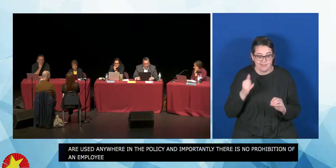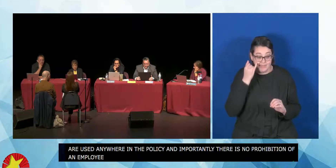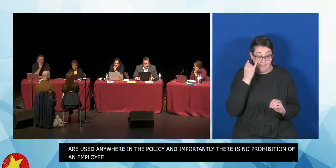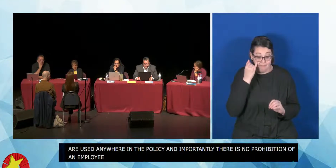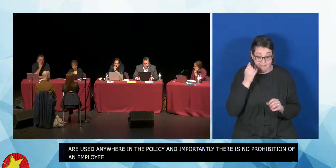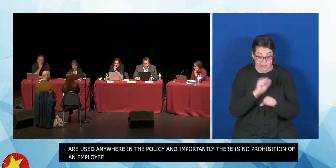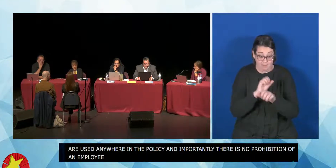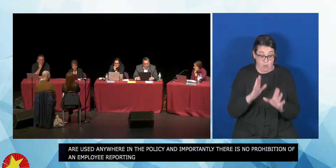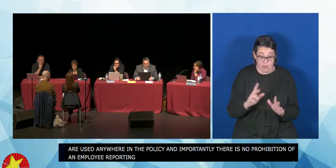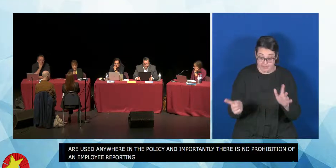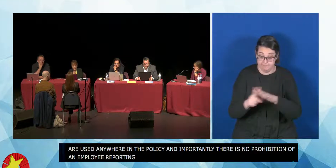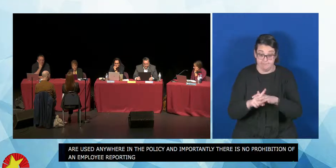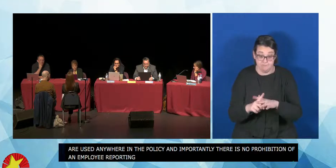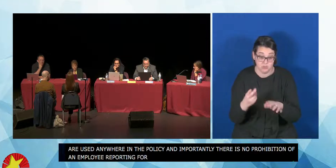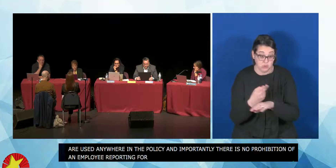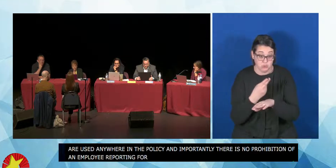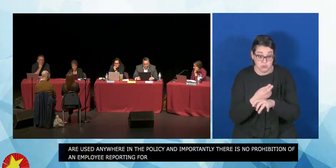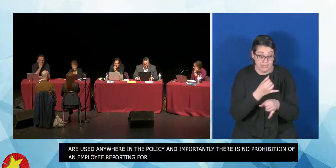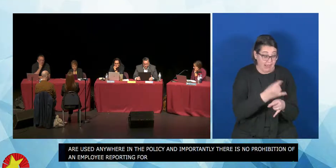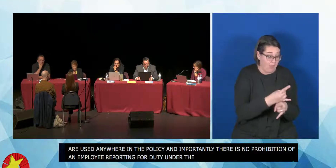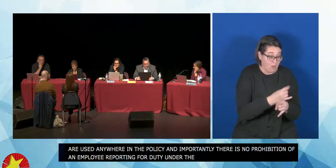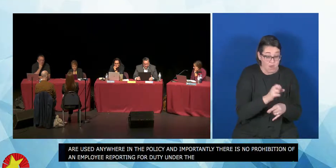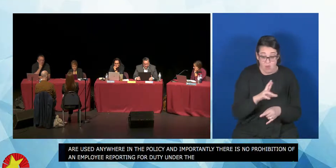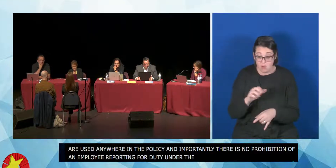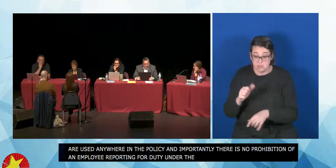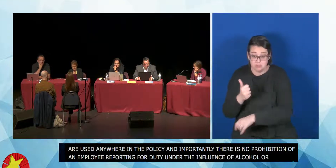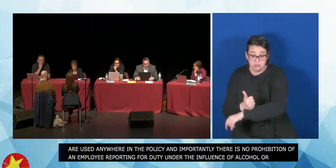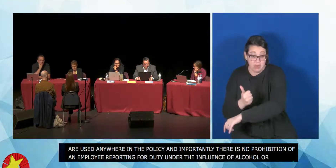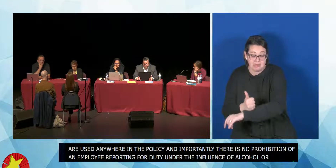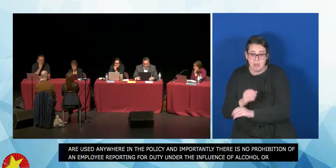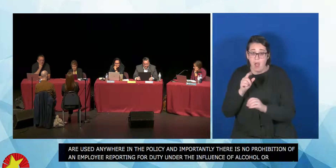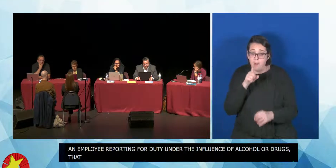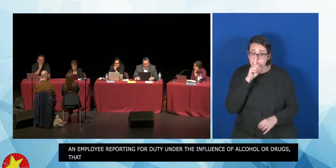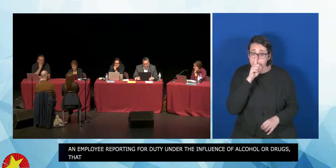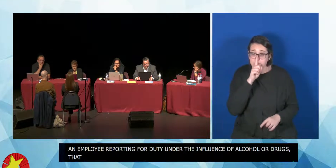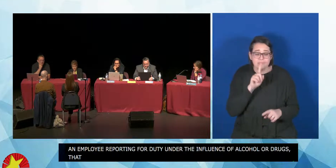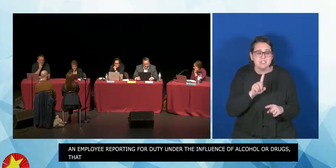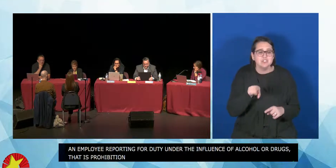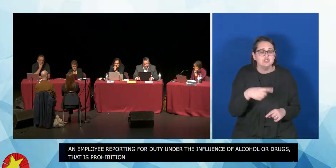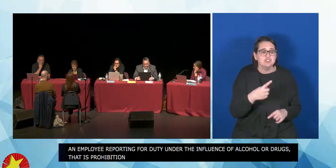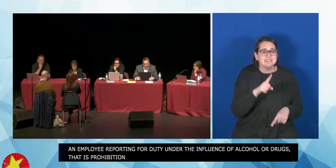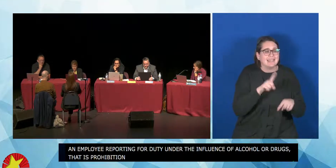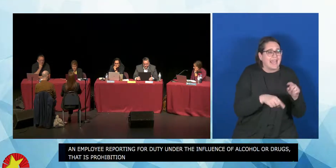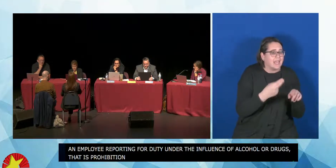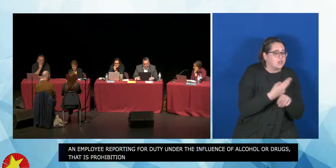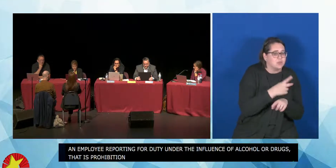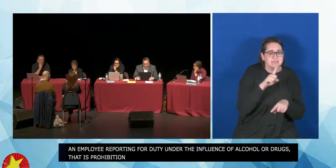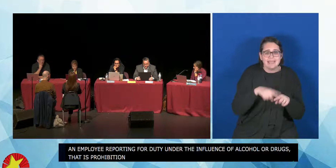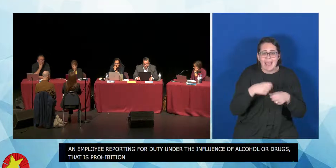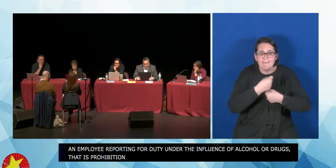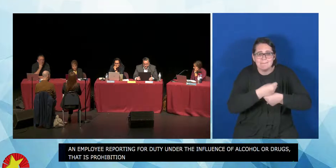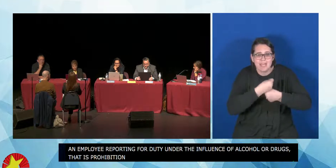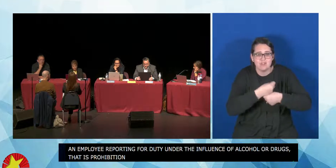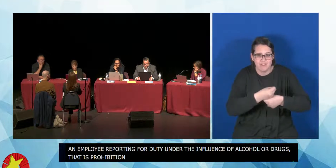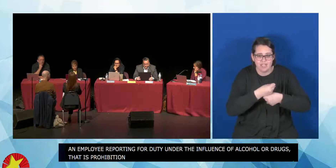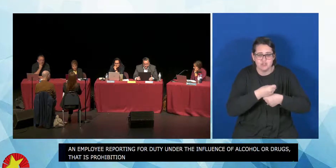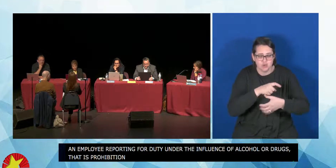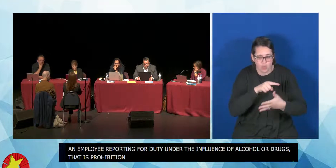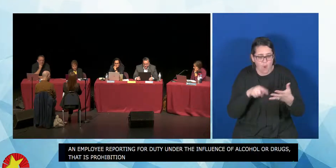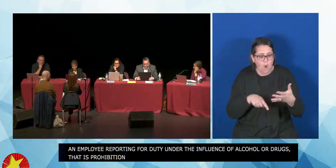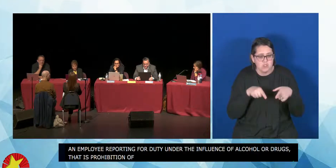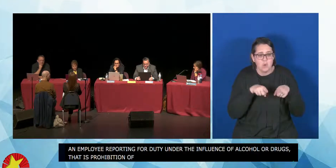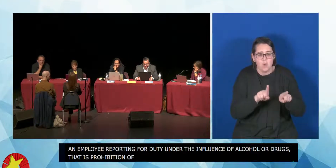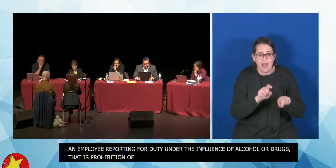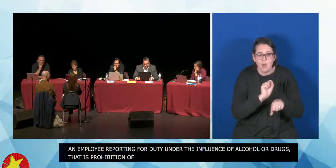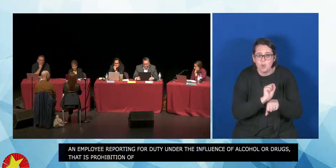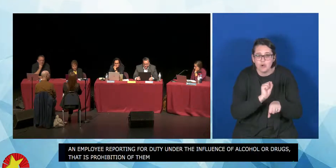of alcohol or drugs. There's just a prohibition of them making, using, manufacturing those drugs while on duty, while